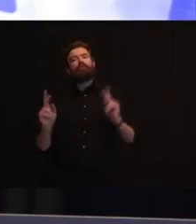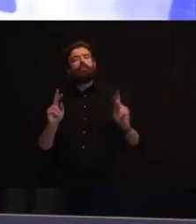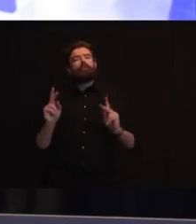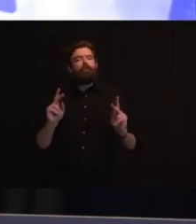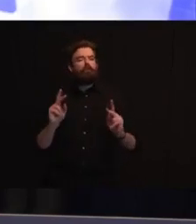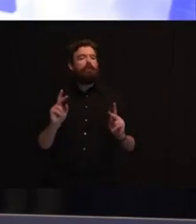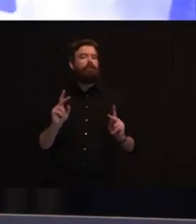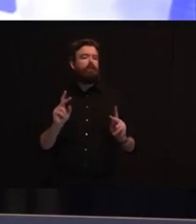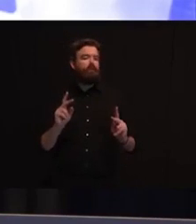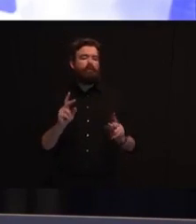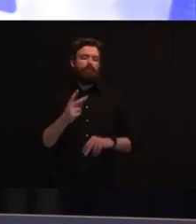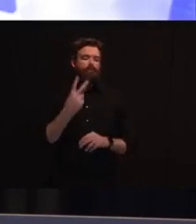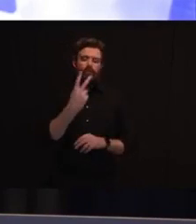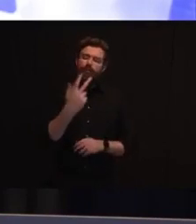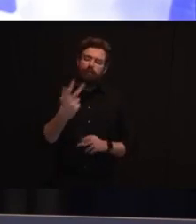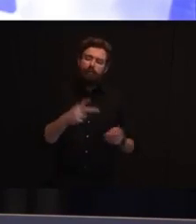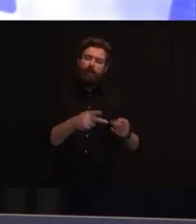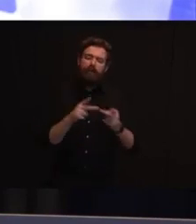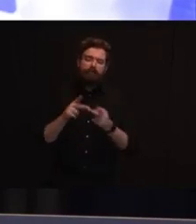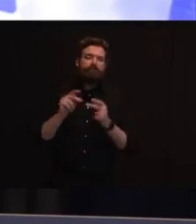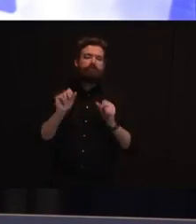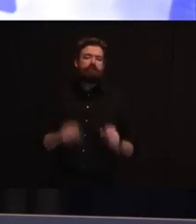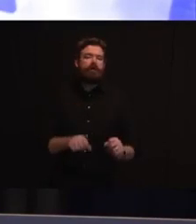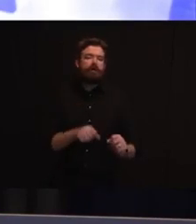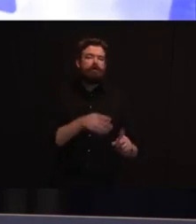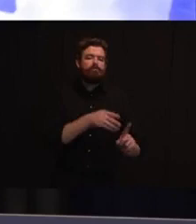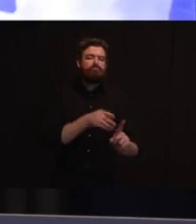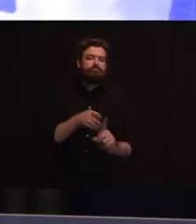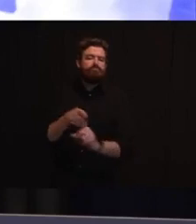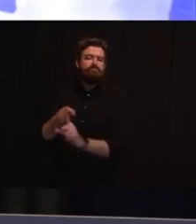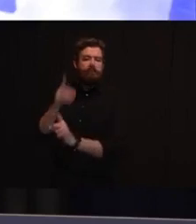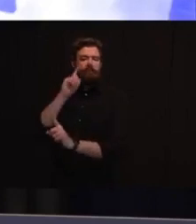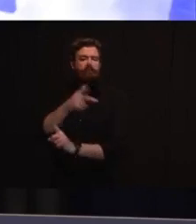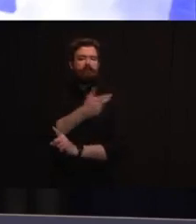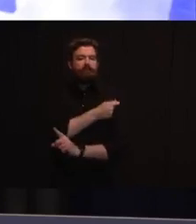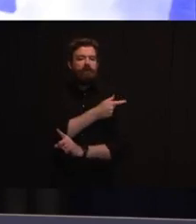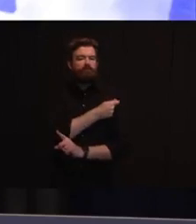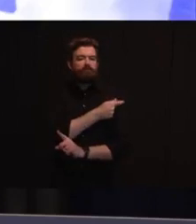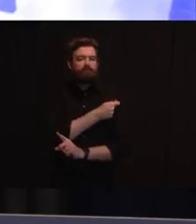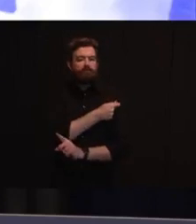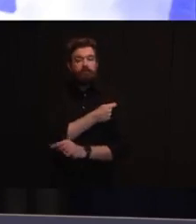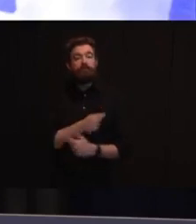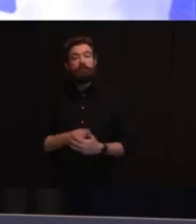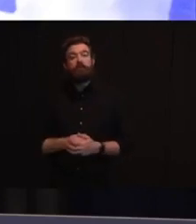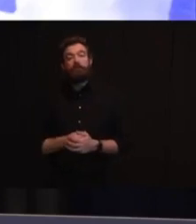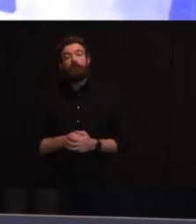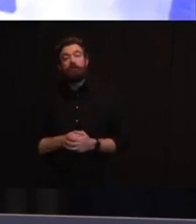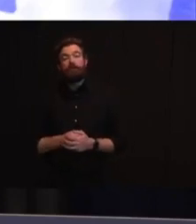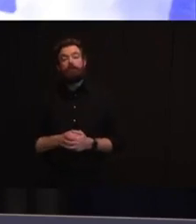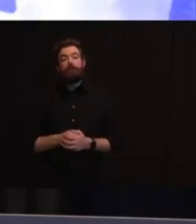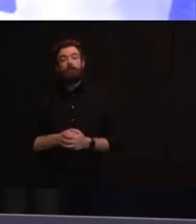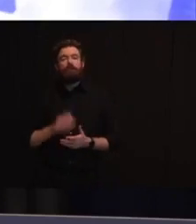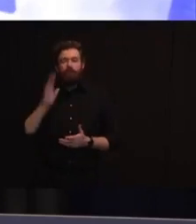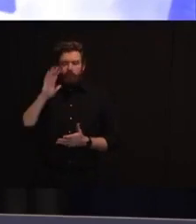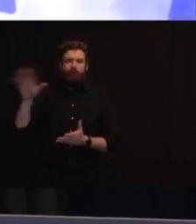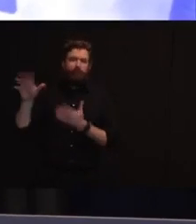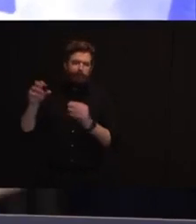you, I can get back to you on how many doses they will be getting on a weekly basis or have gotten.